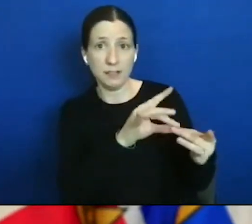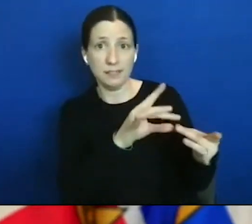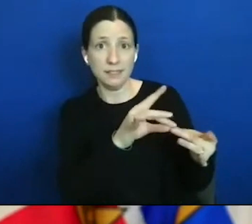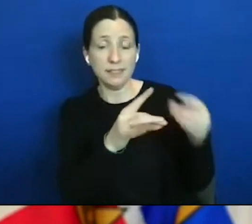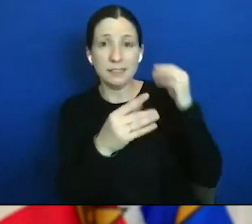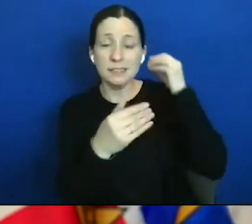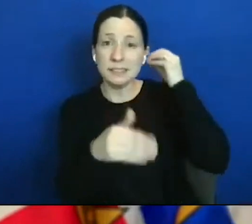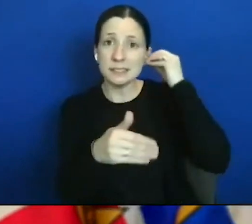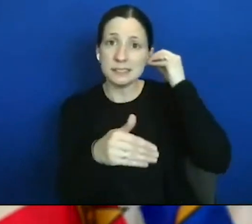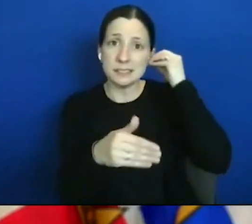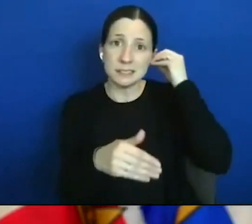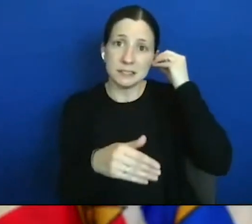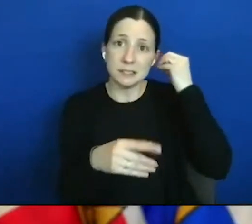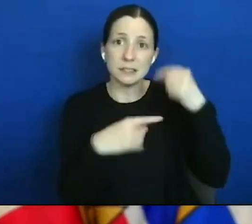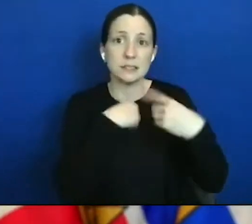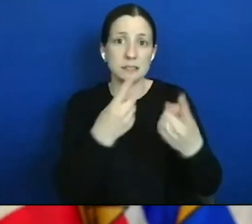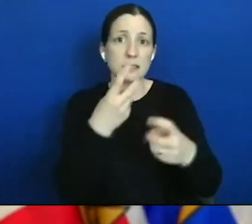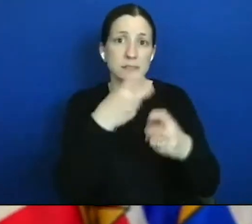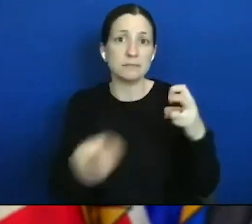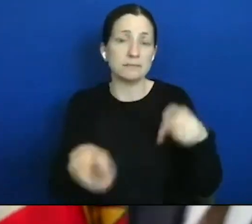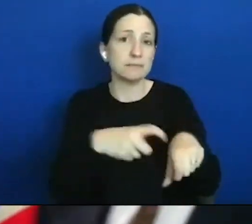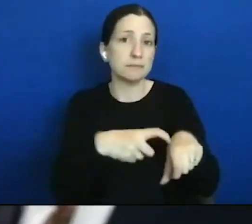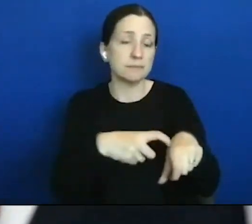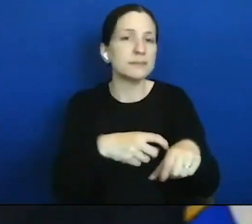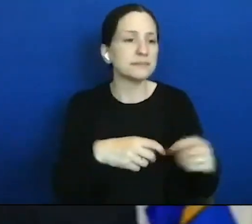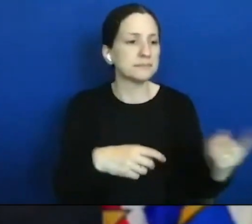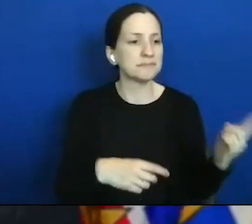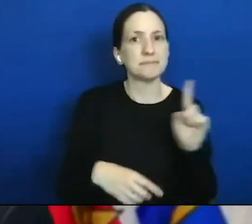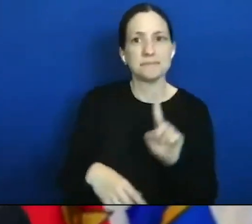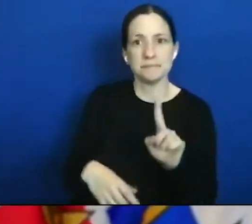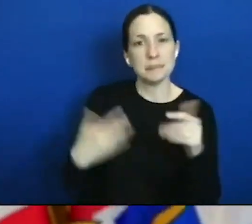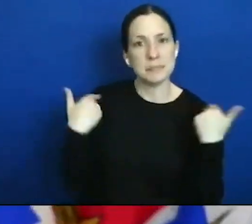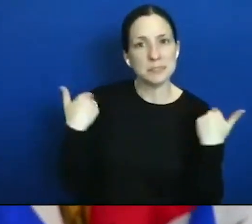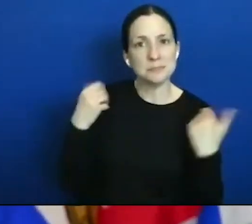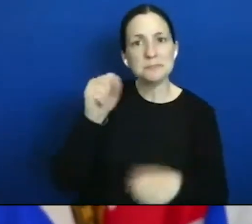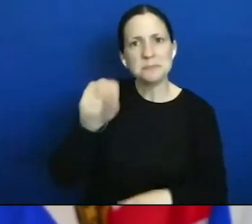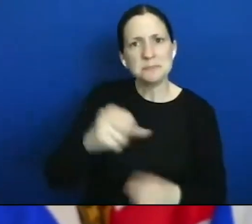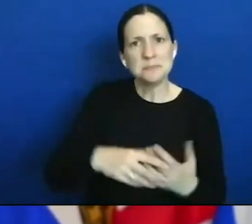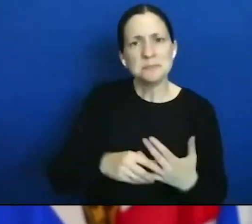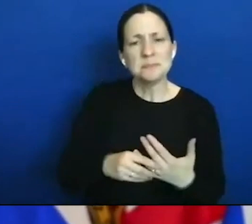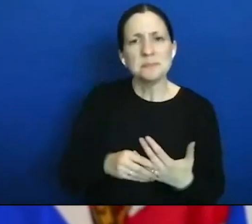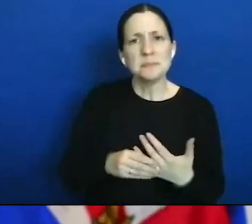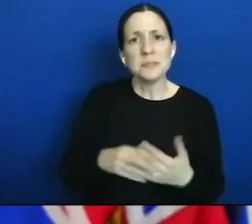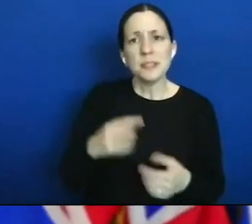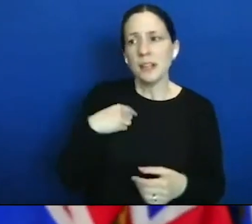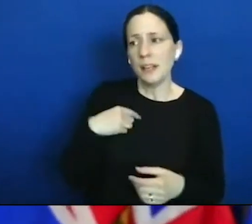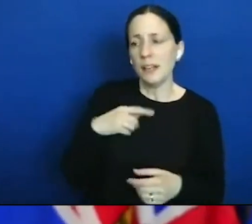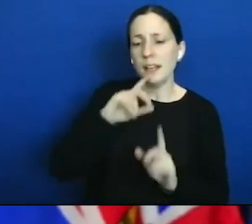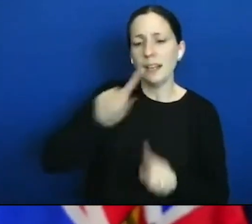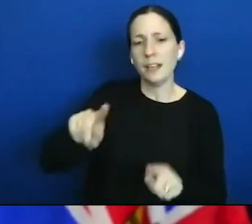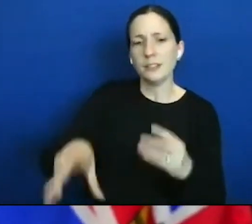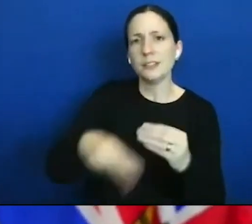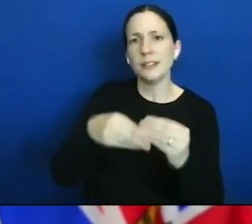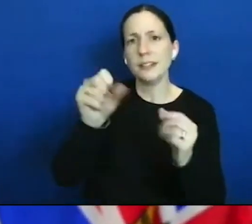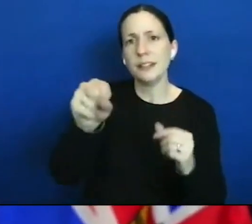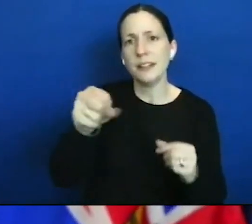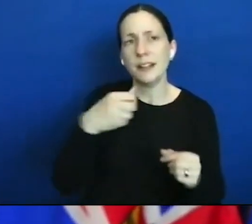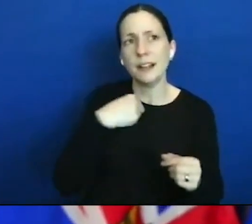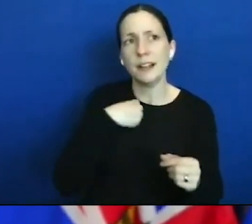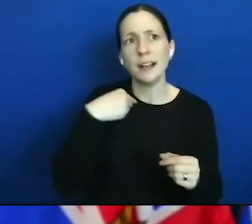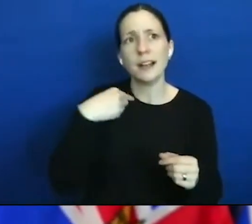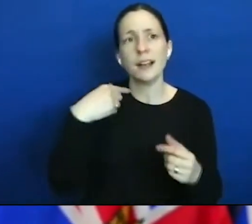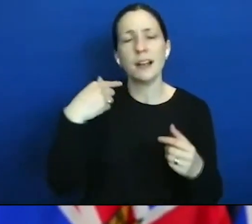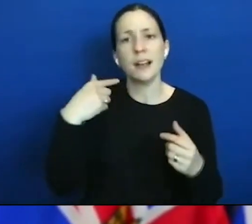It has been a challenging time for people there. Yeah, and just to say, I think, Richard, they've done